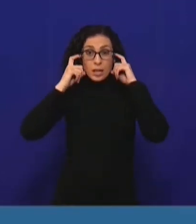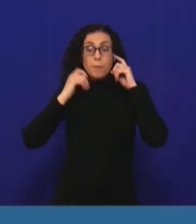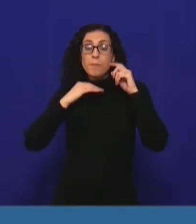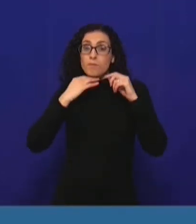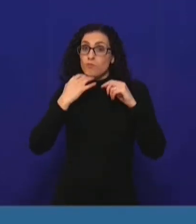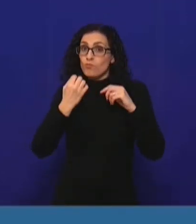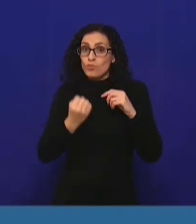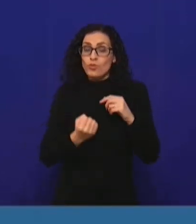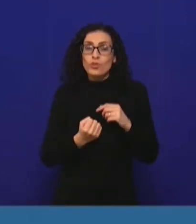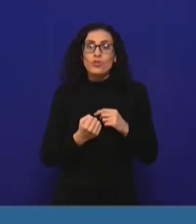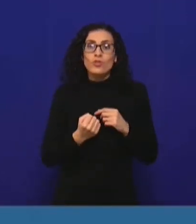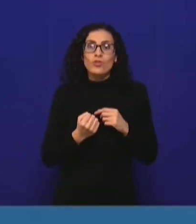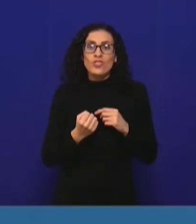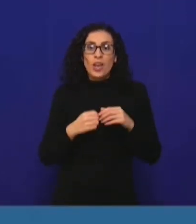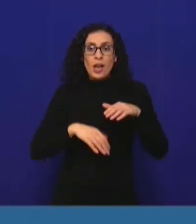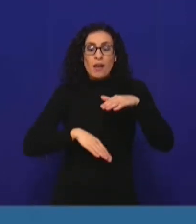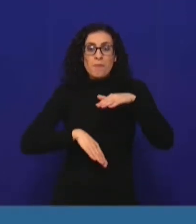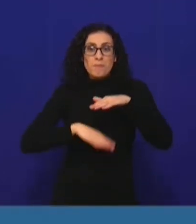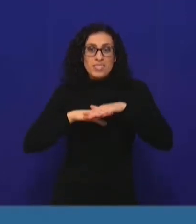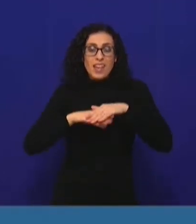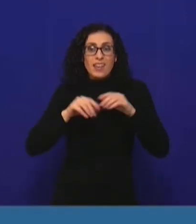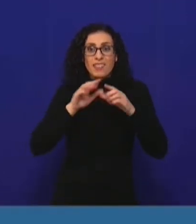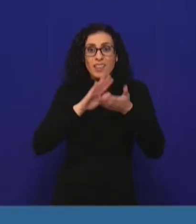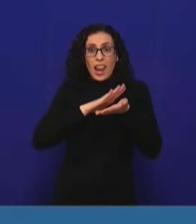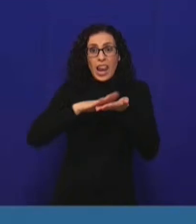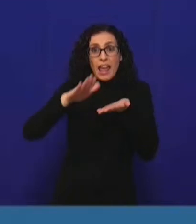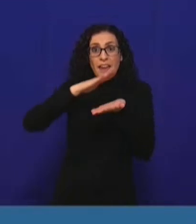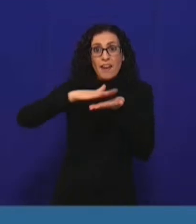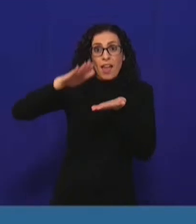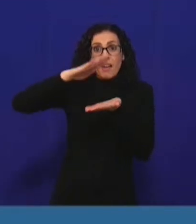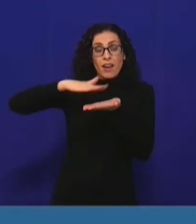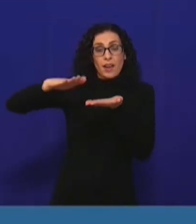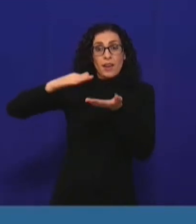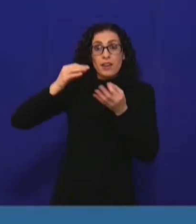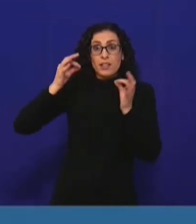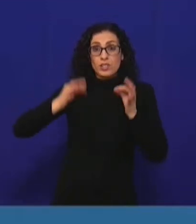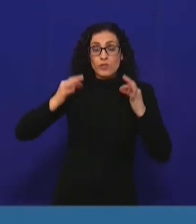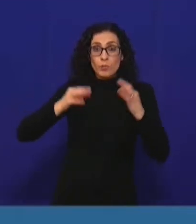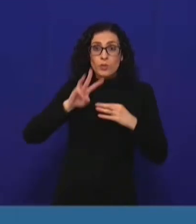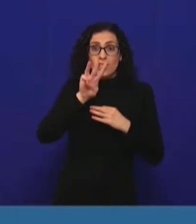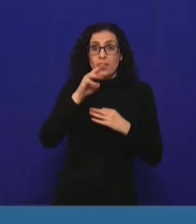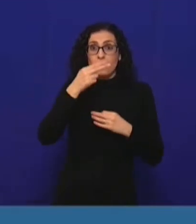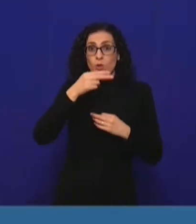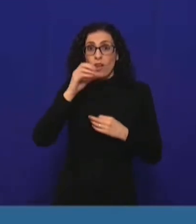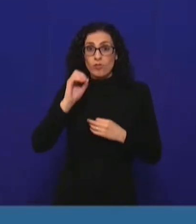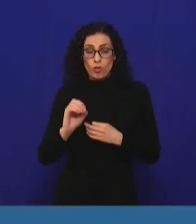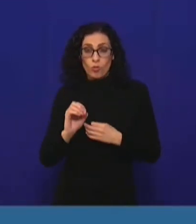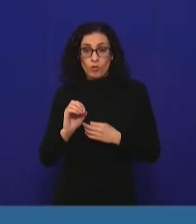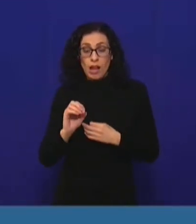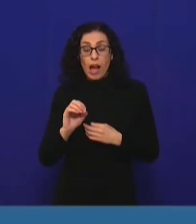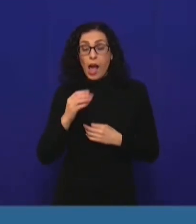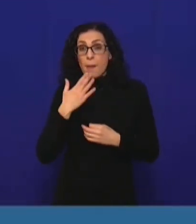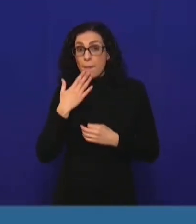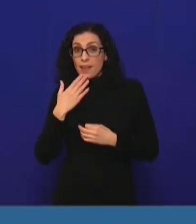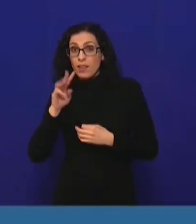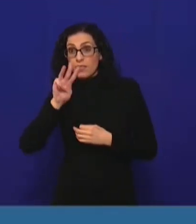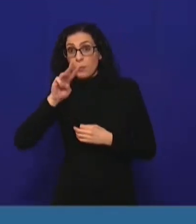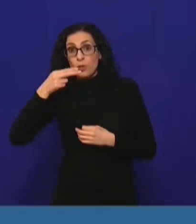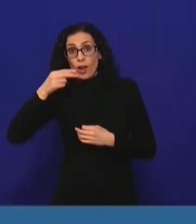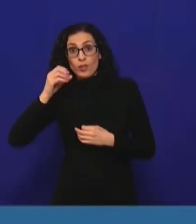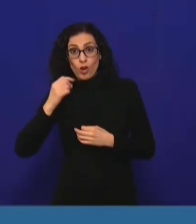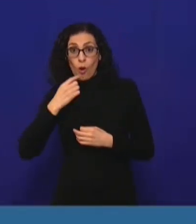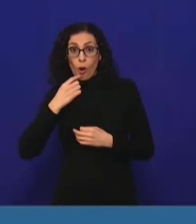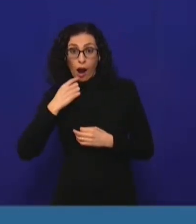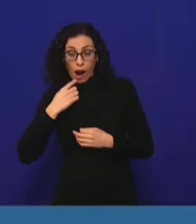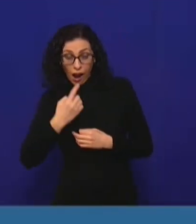li jkunu bil-layers li huma rakkomandati mill-Laqda Dinja tas-Saħħa. Aħna mill-bidunet kif Laqda Dinja tas-Saħħa ħarġet